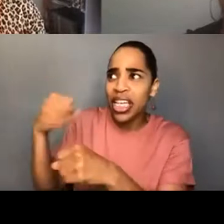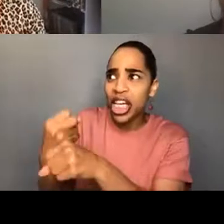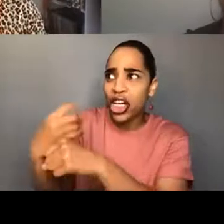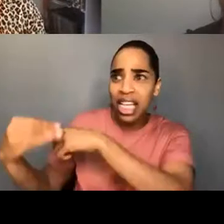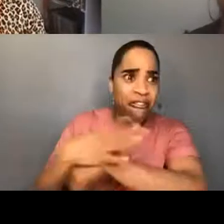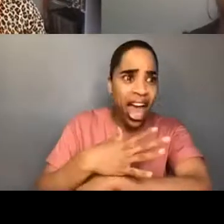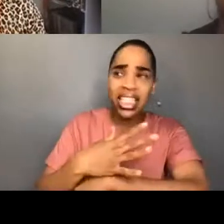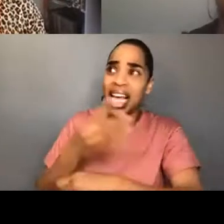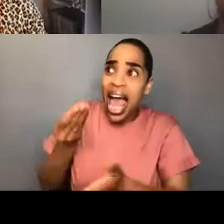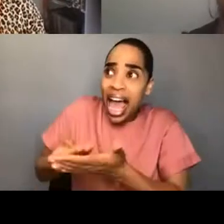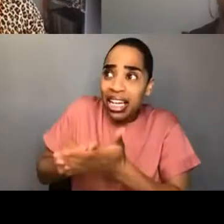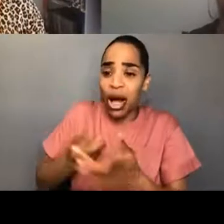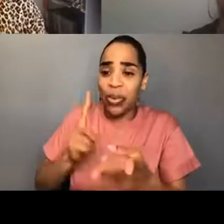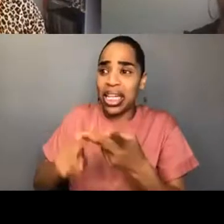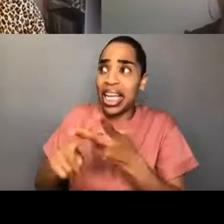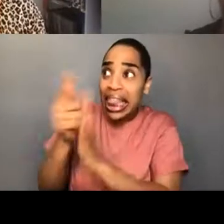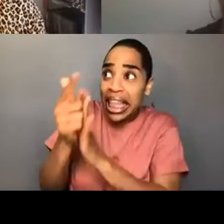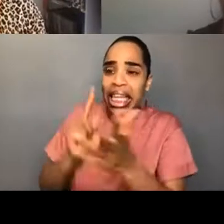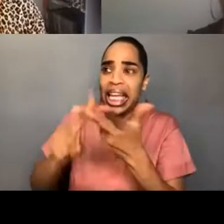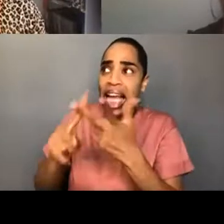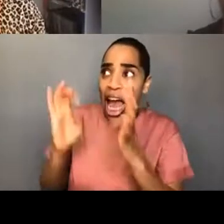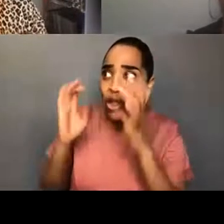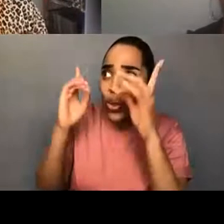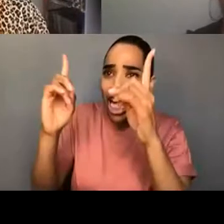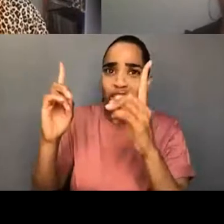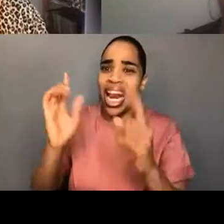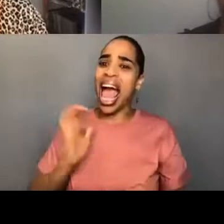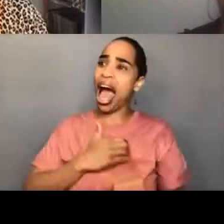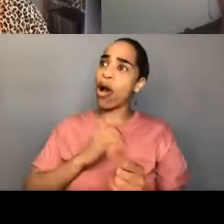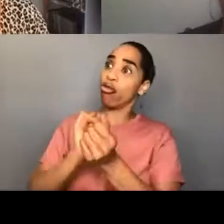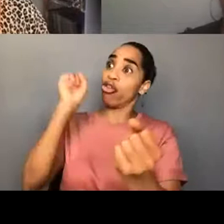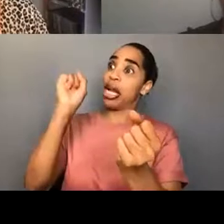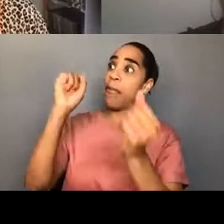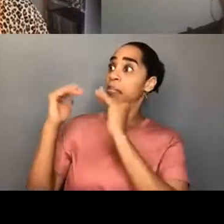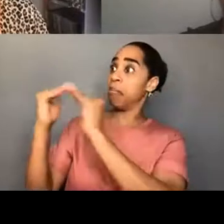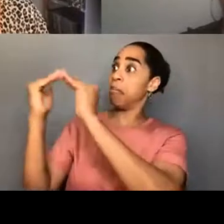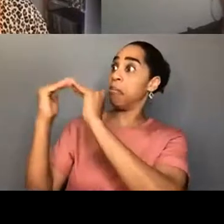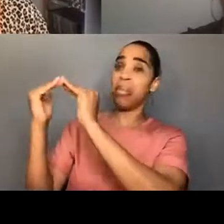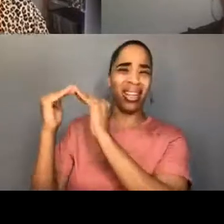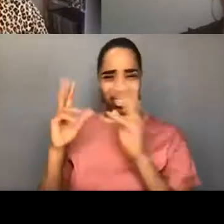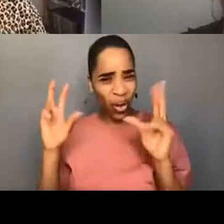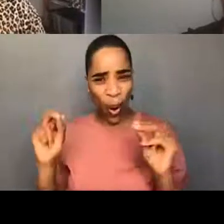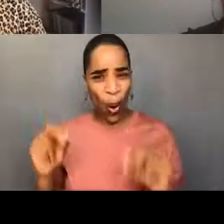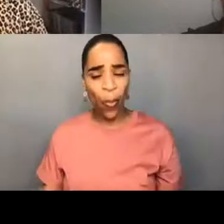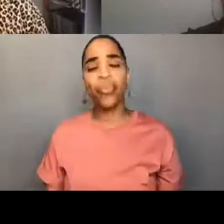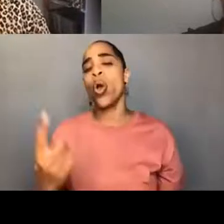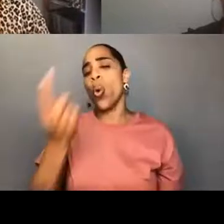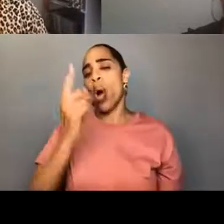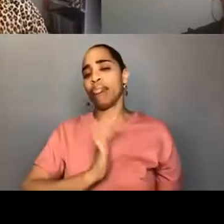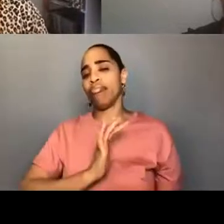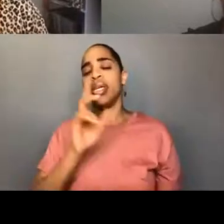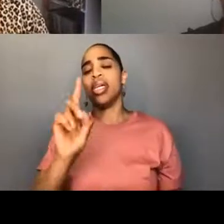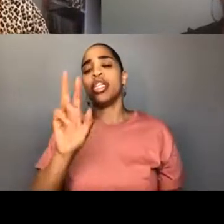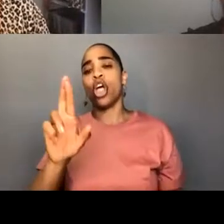economically, legally, educationally. That means that our freedom is not the same. And one of the things that Dr. King said, now not